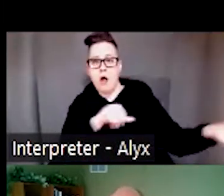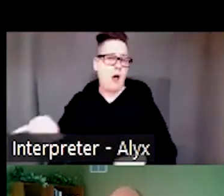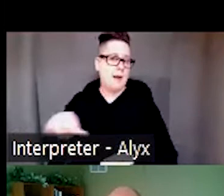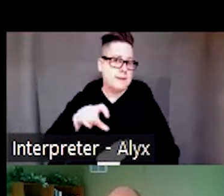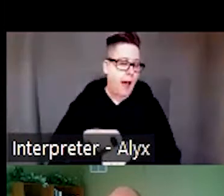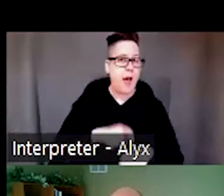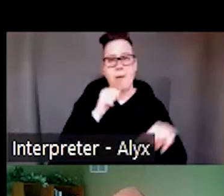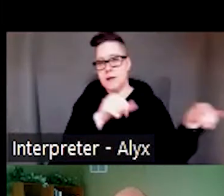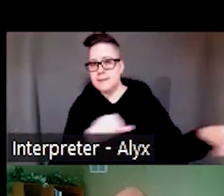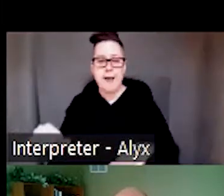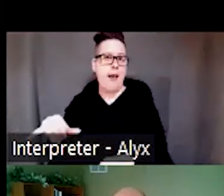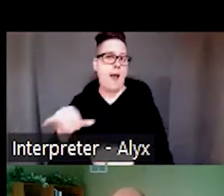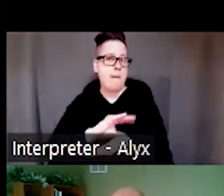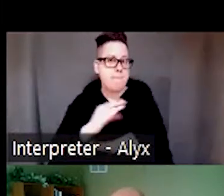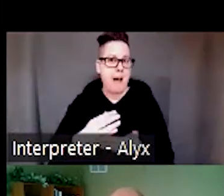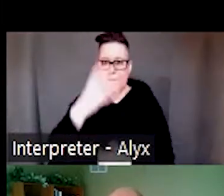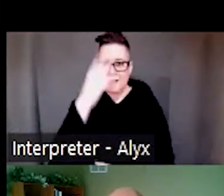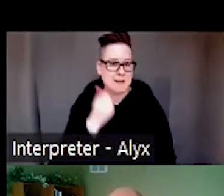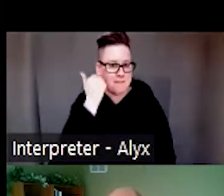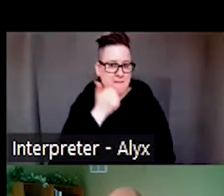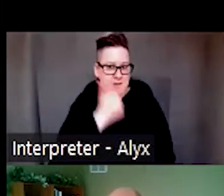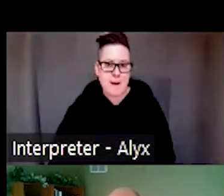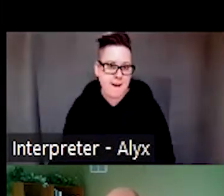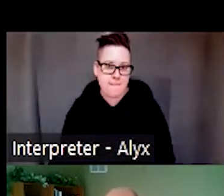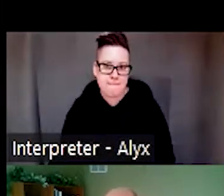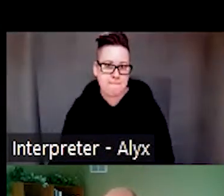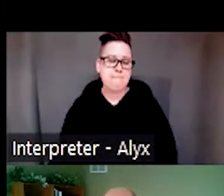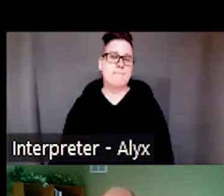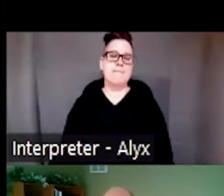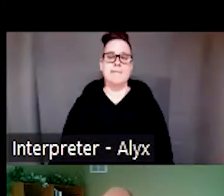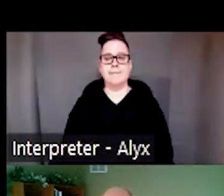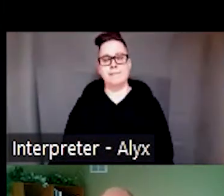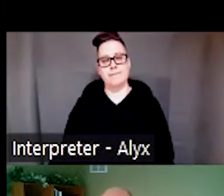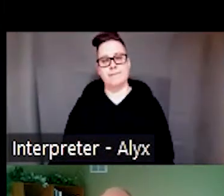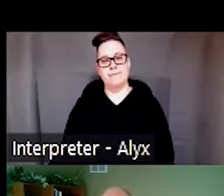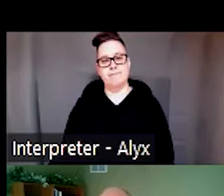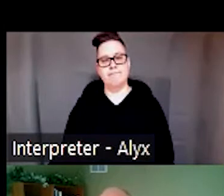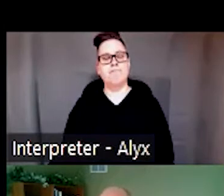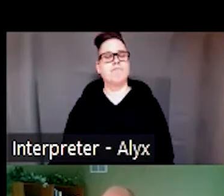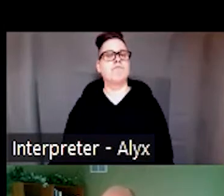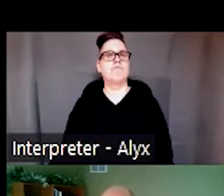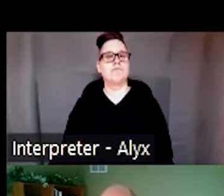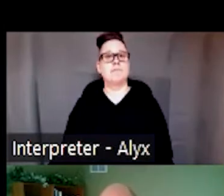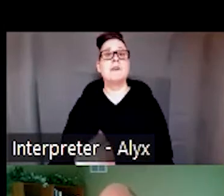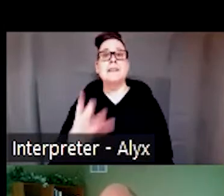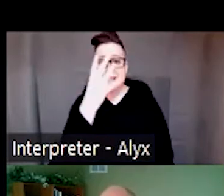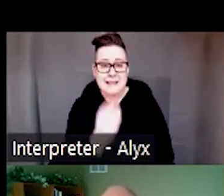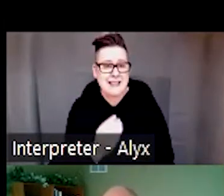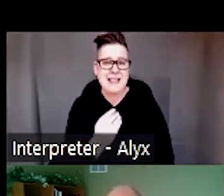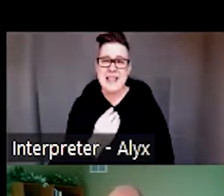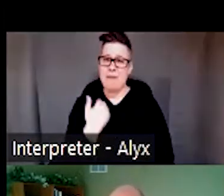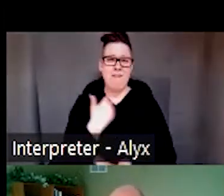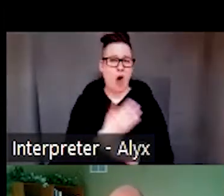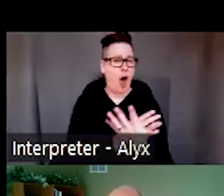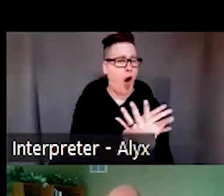the timing, or any other dimension of it. So sleep simultaneously has all of these